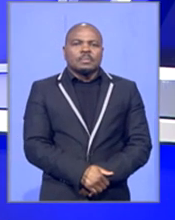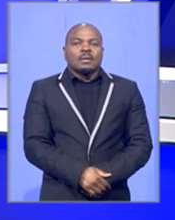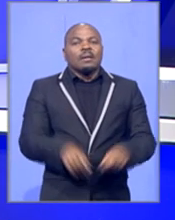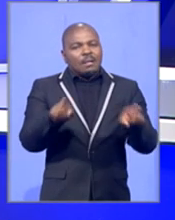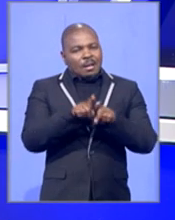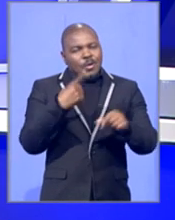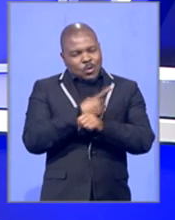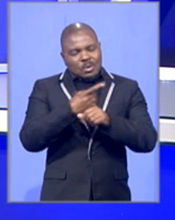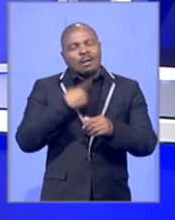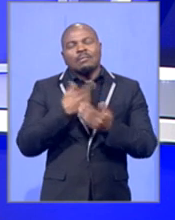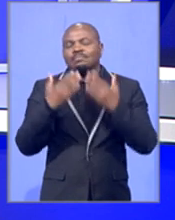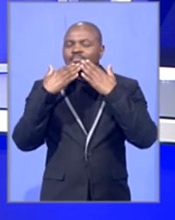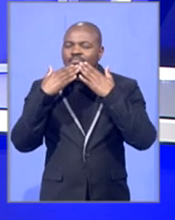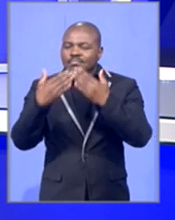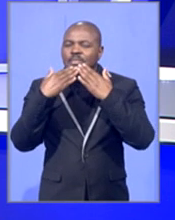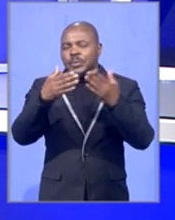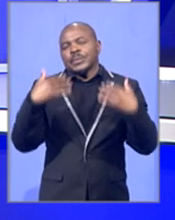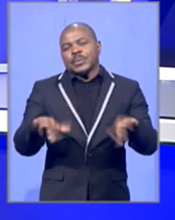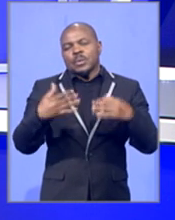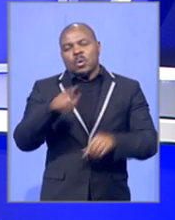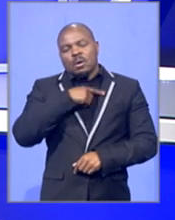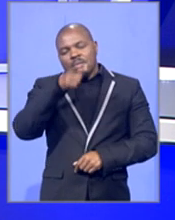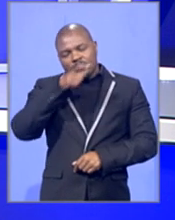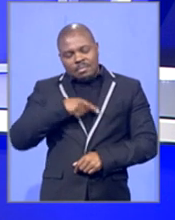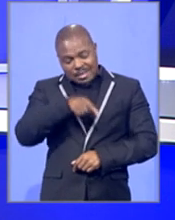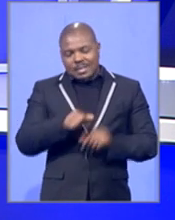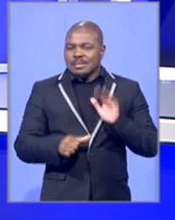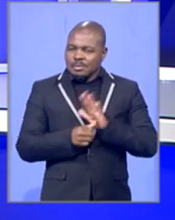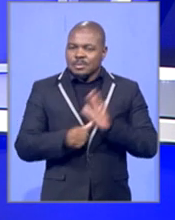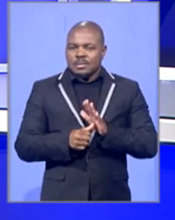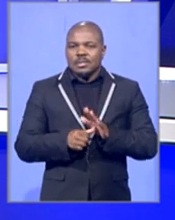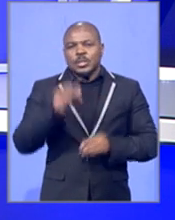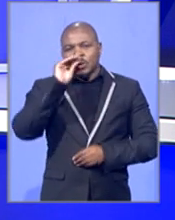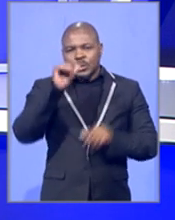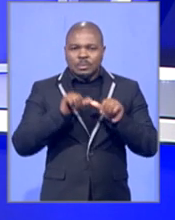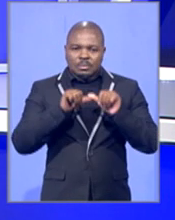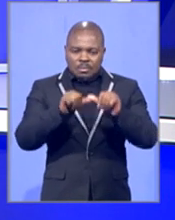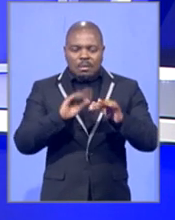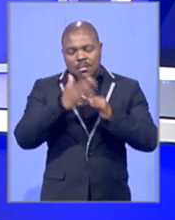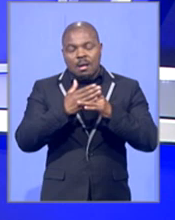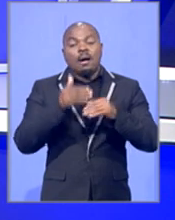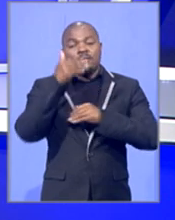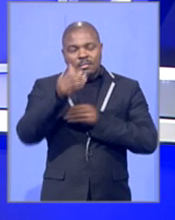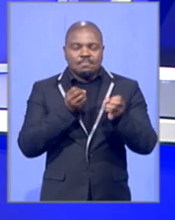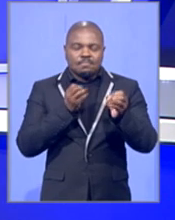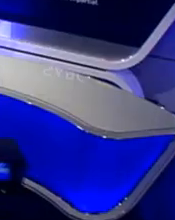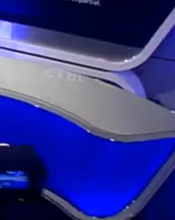Bjalo ka mehla re leboga maikutlo a lena a bohlokwa go rena. Ditaba di tswela pele morago ga